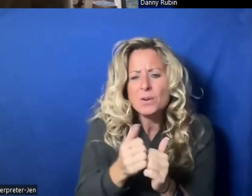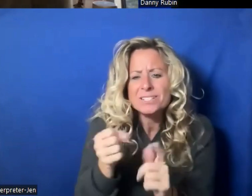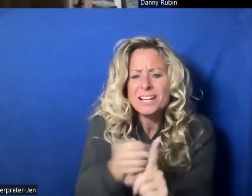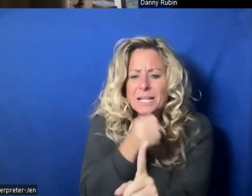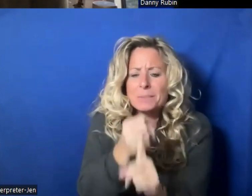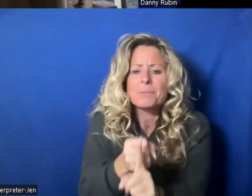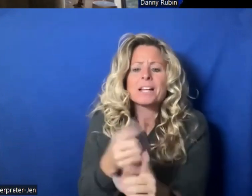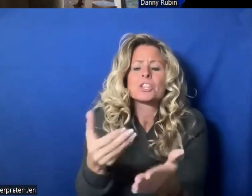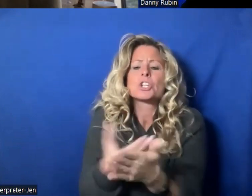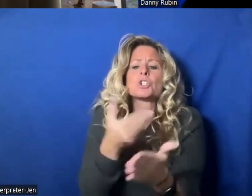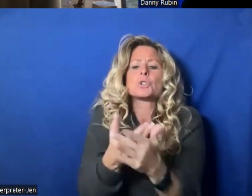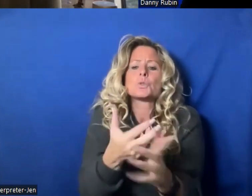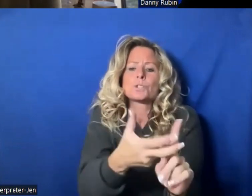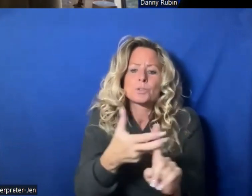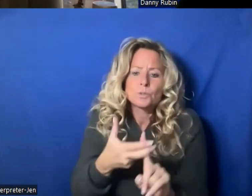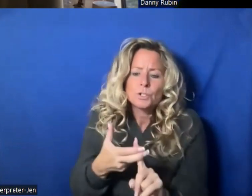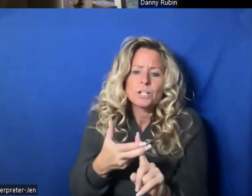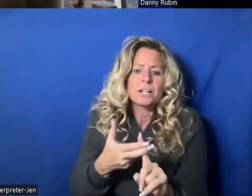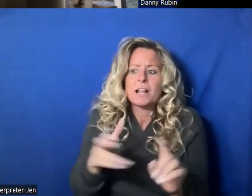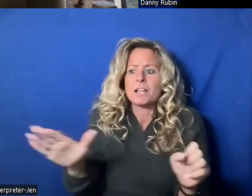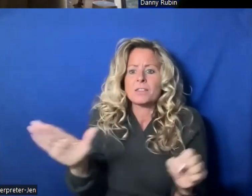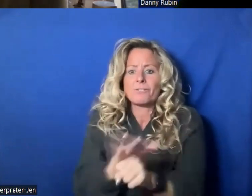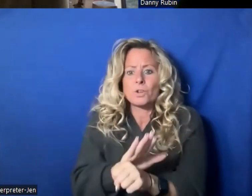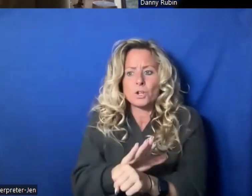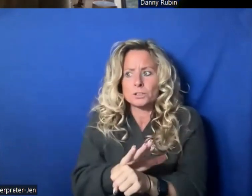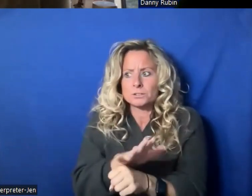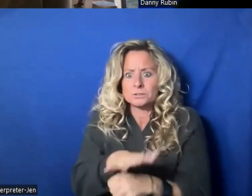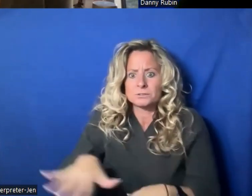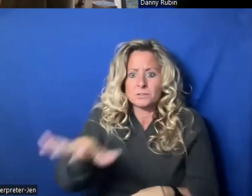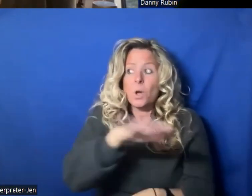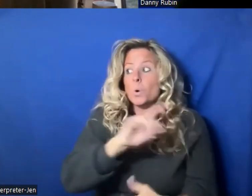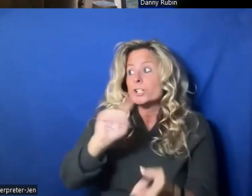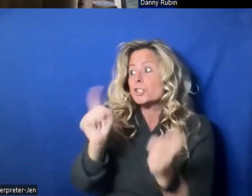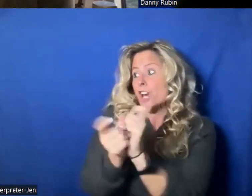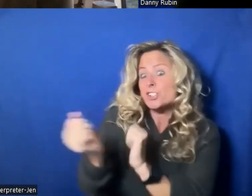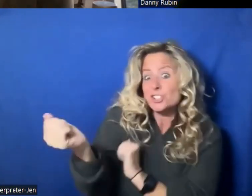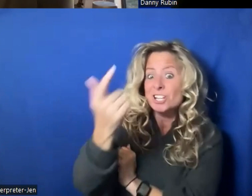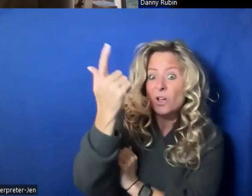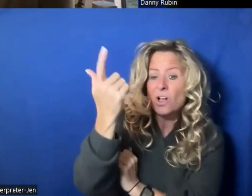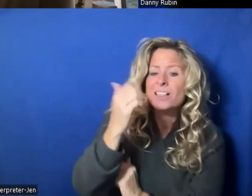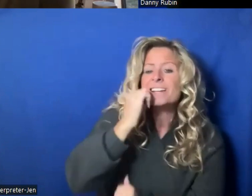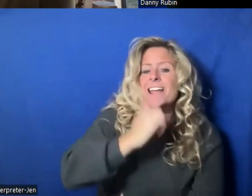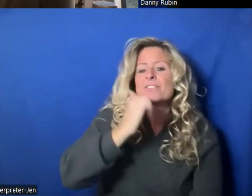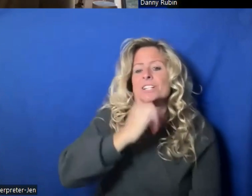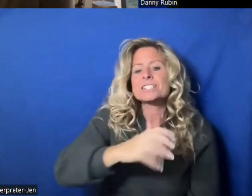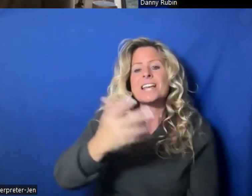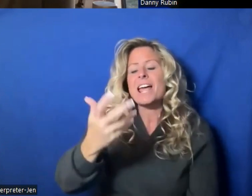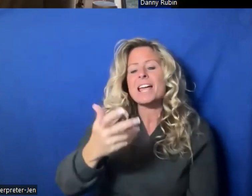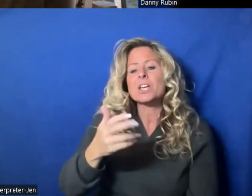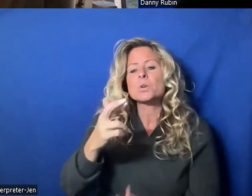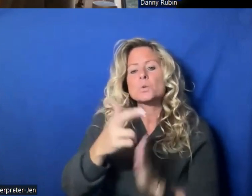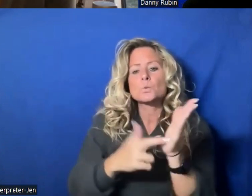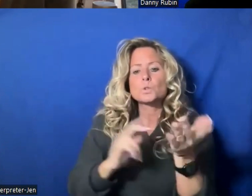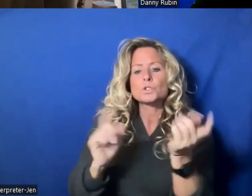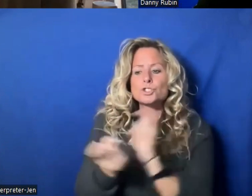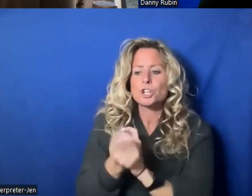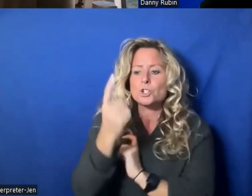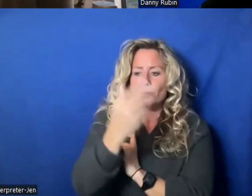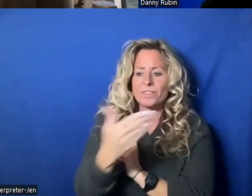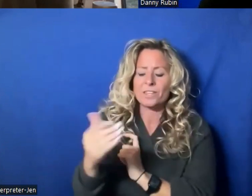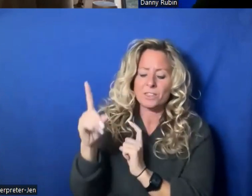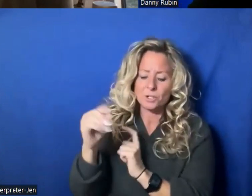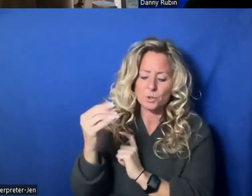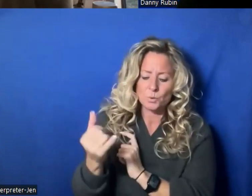impact recruiting and the whole landscape? It changes it all. I mean, and every day the rules change. So one of the things that they're doing now